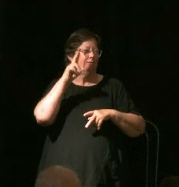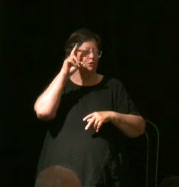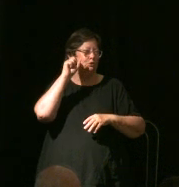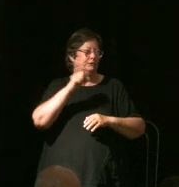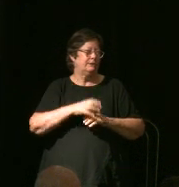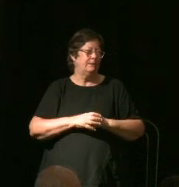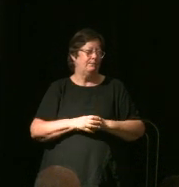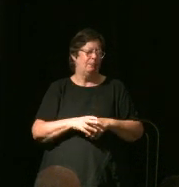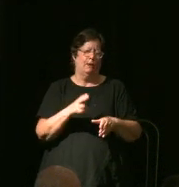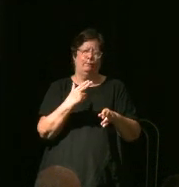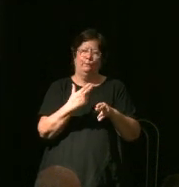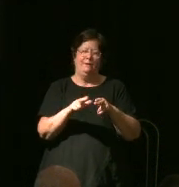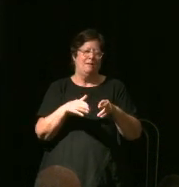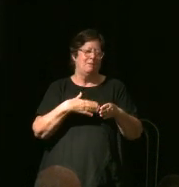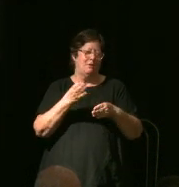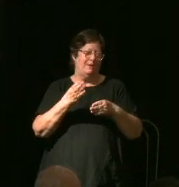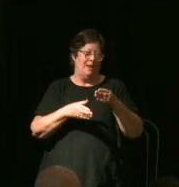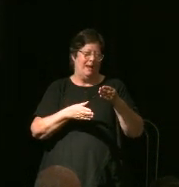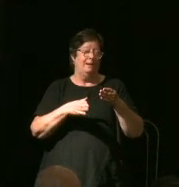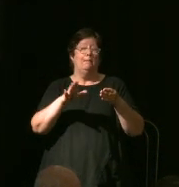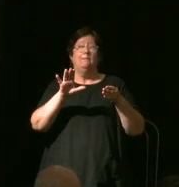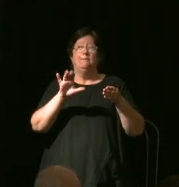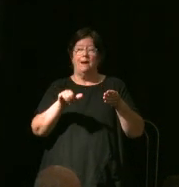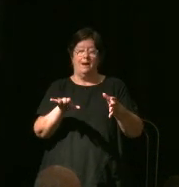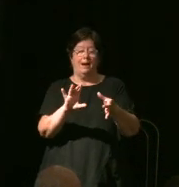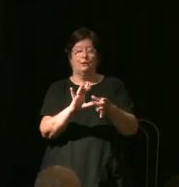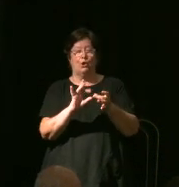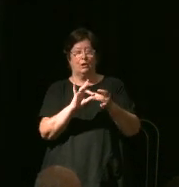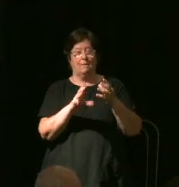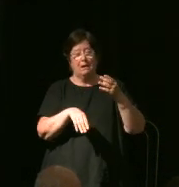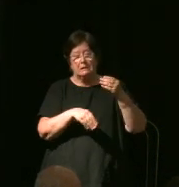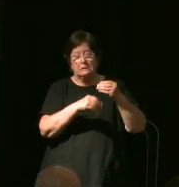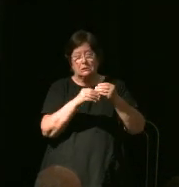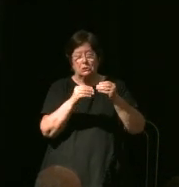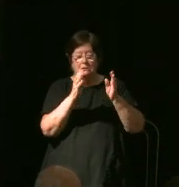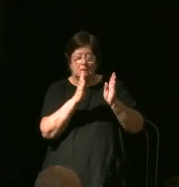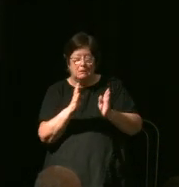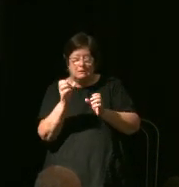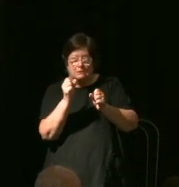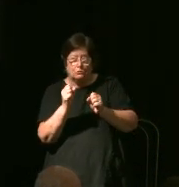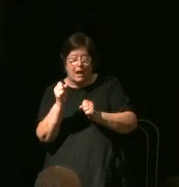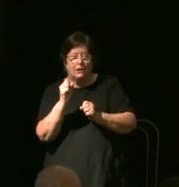just briefly going to end and talk about additional strategies and